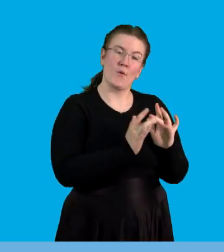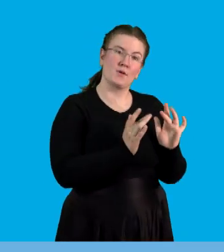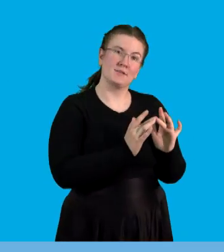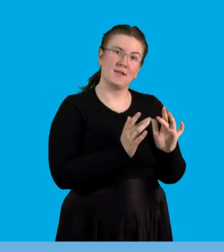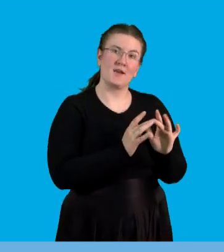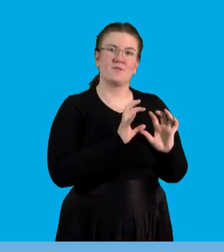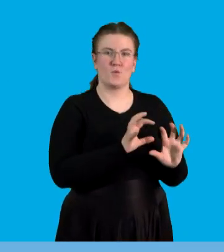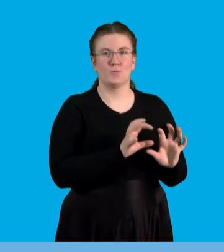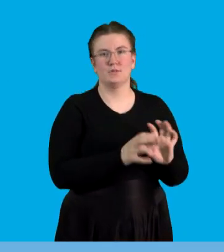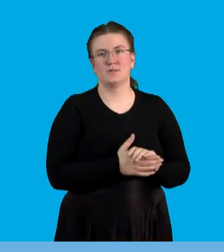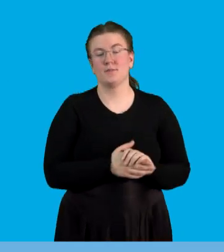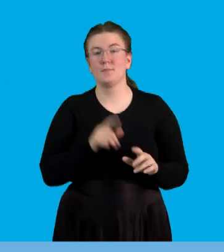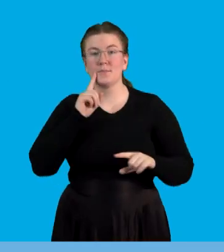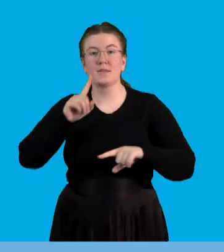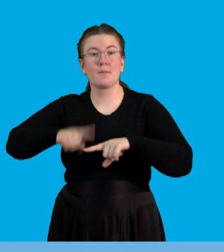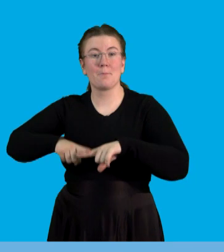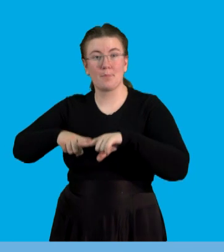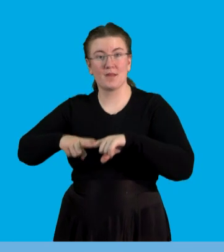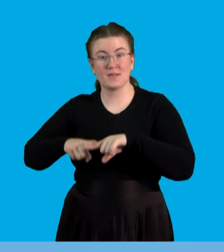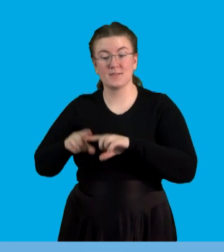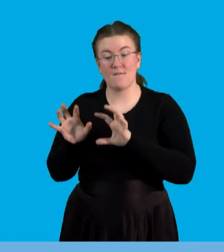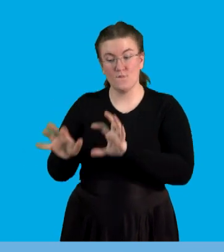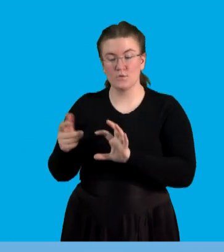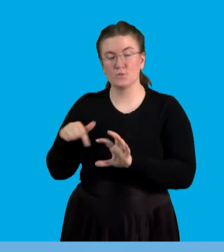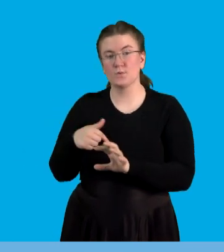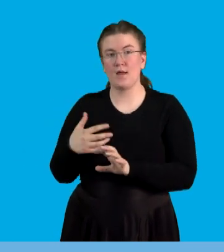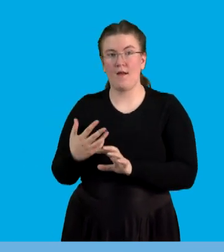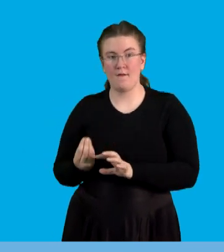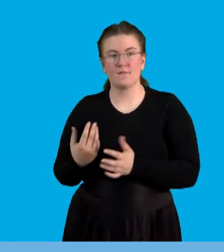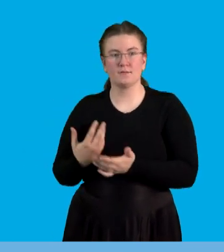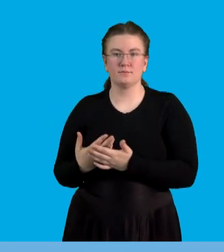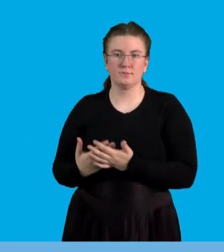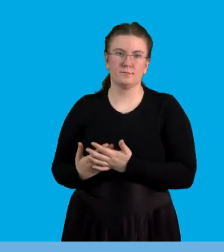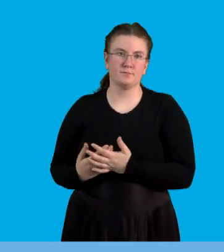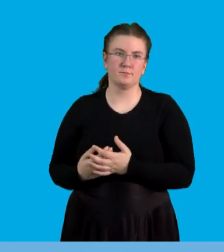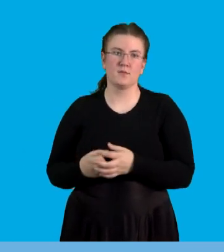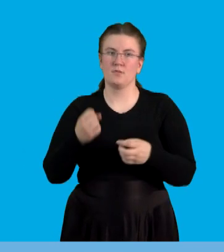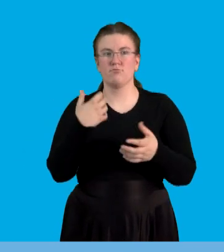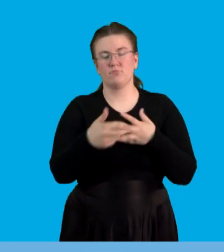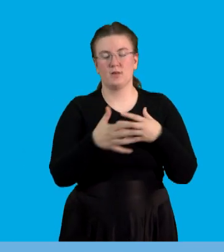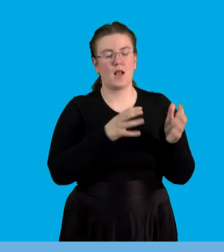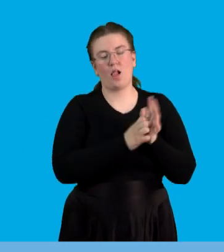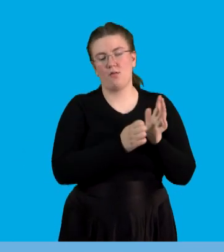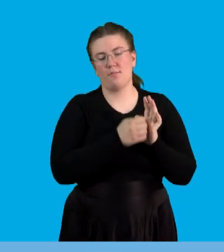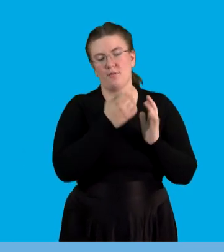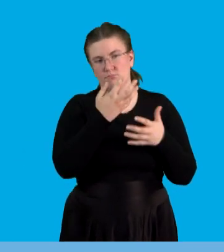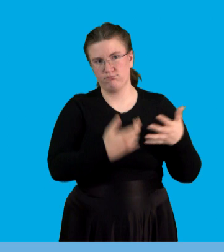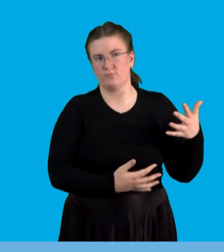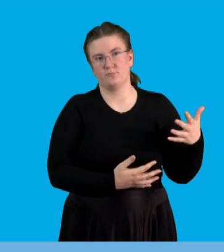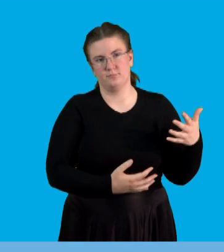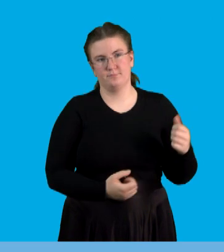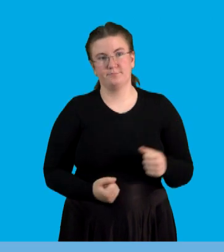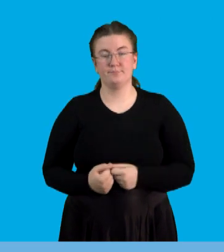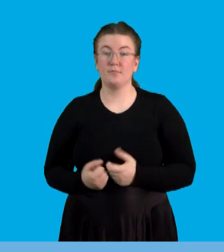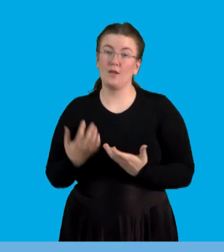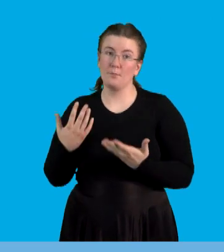a non-contact force. And depending on the examples of forces that we had, it can either be either one of them.